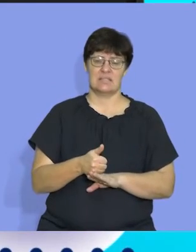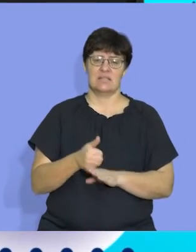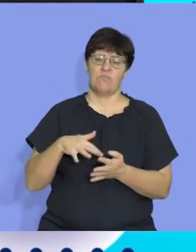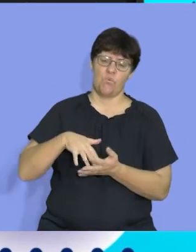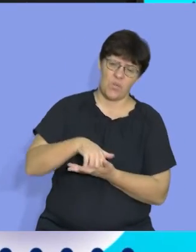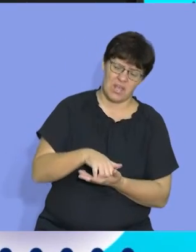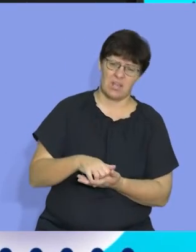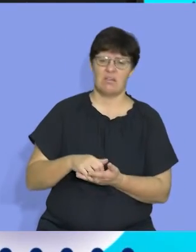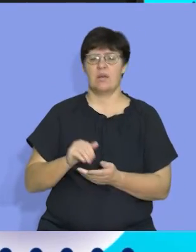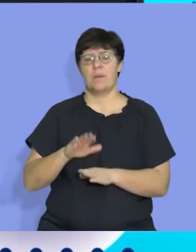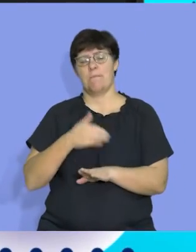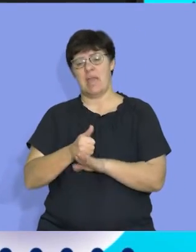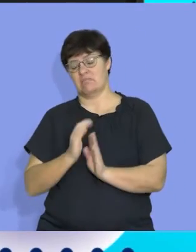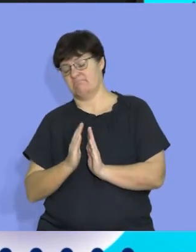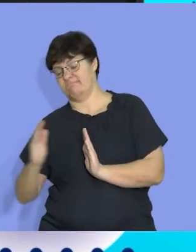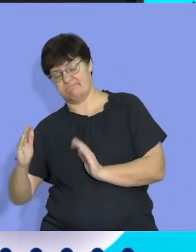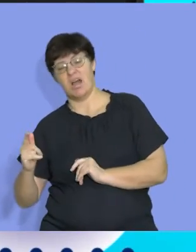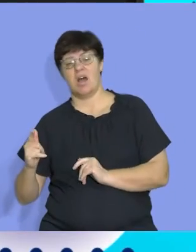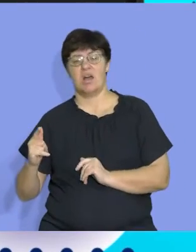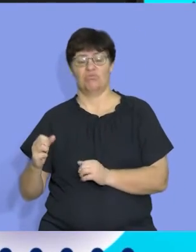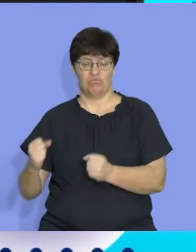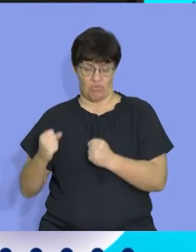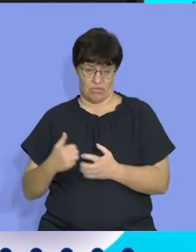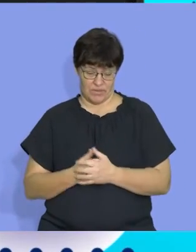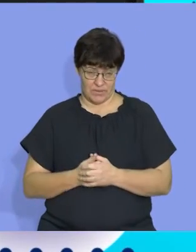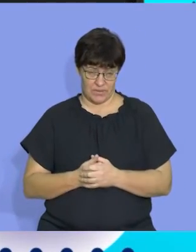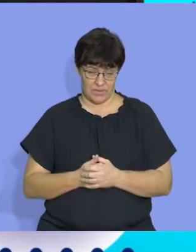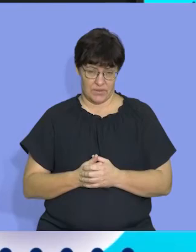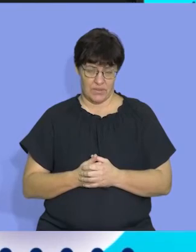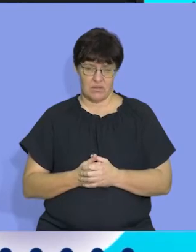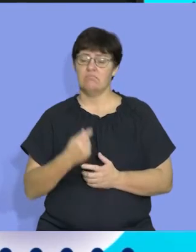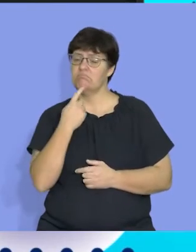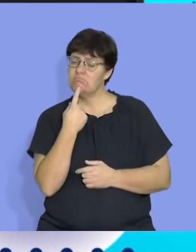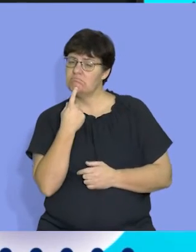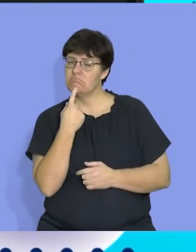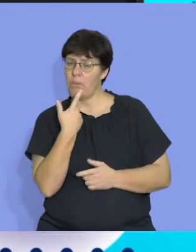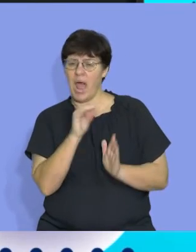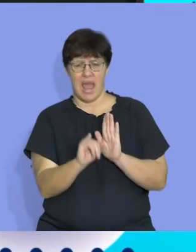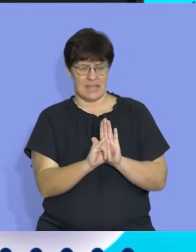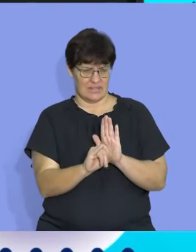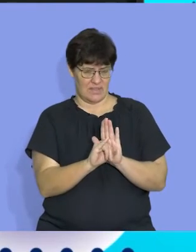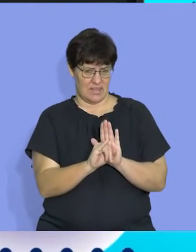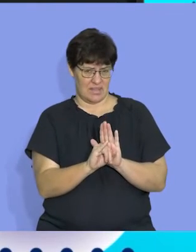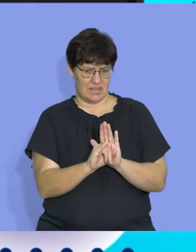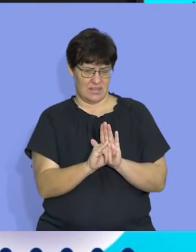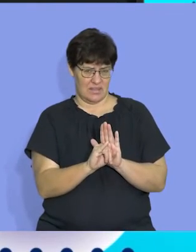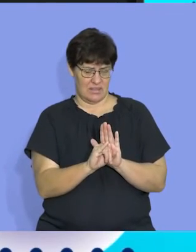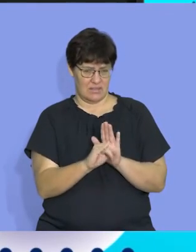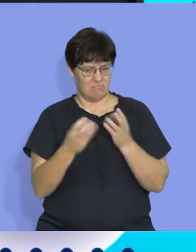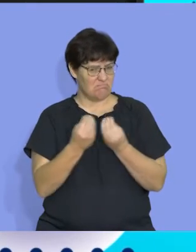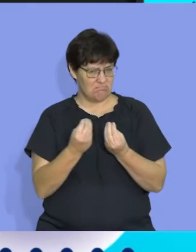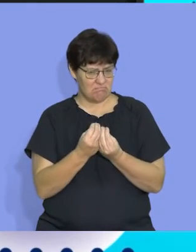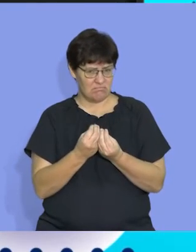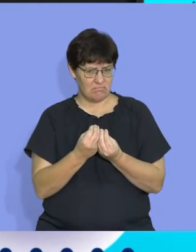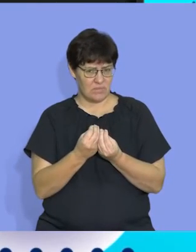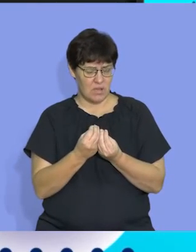this question precisely is demanding of us to say, are we able to identify, you know, a given substance as a